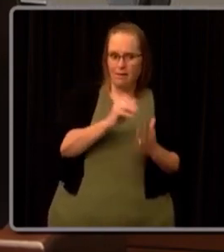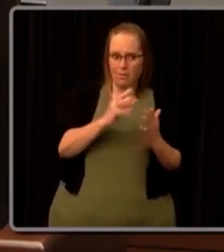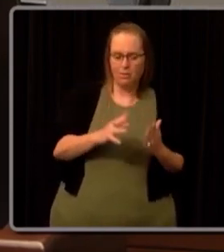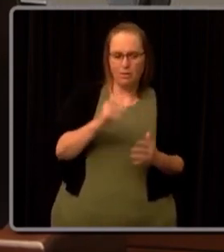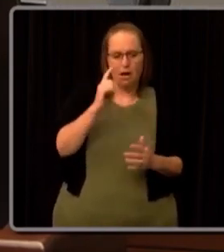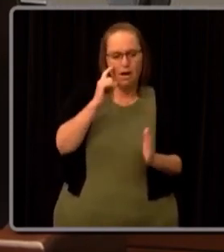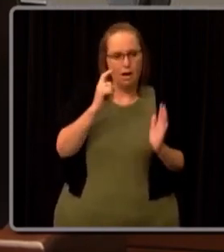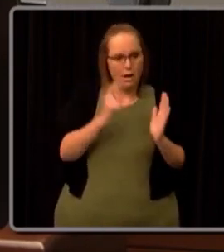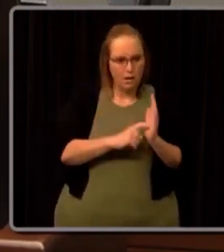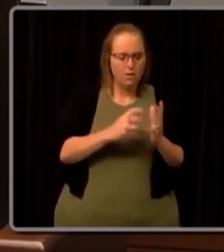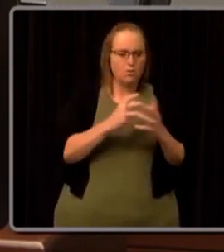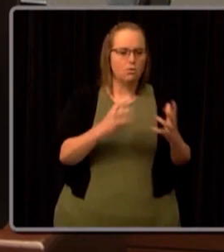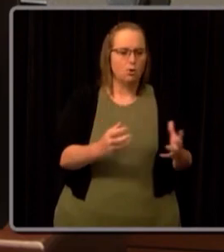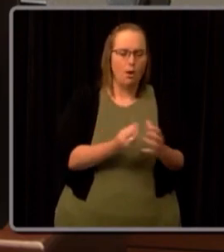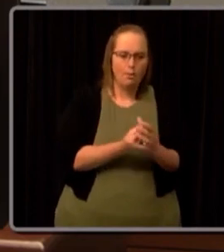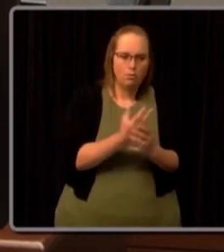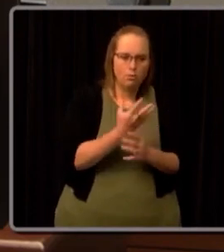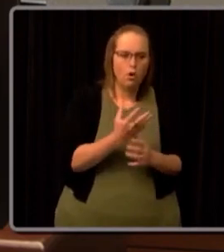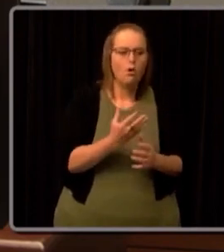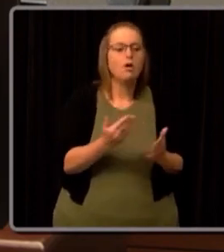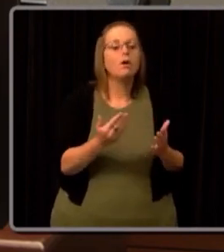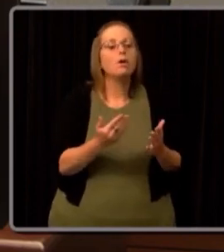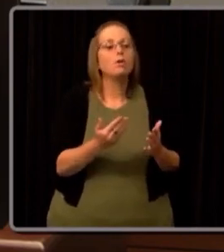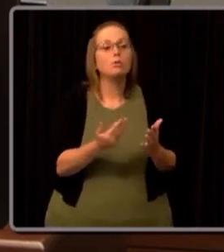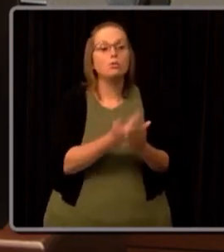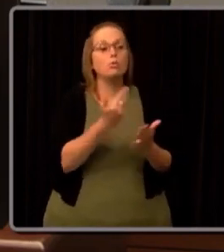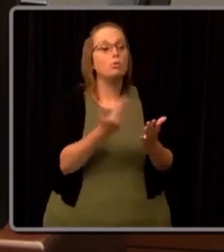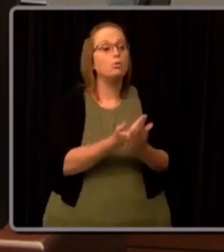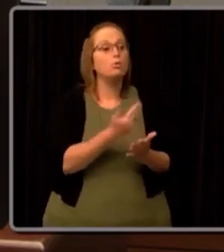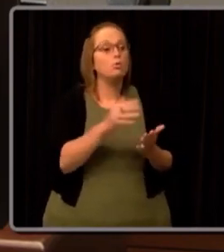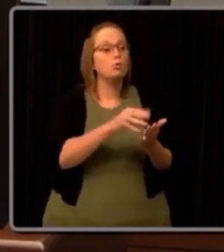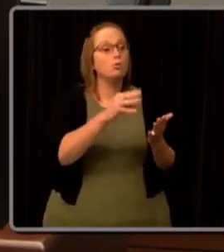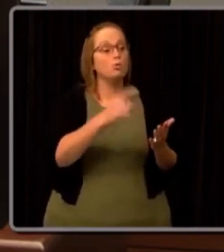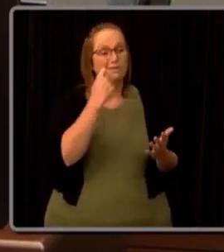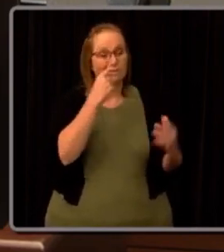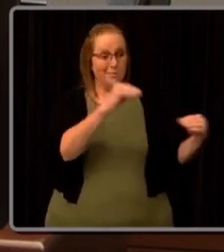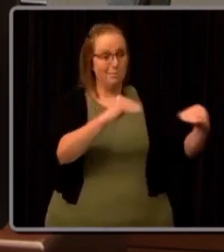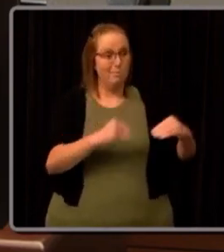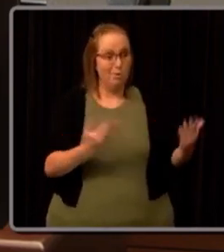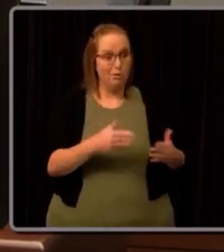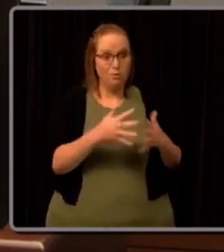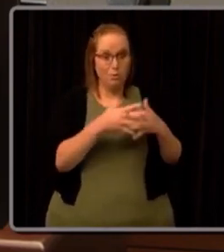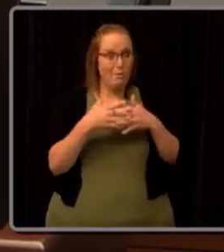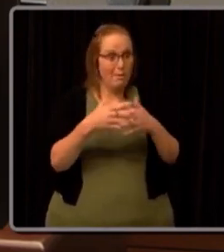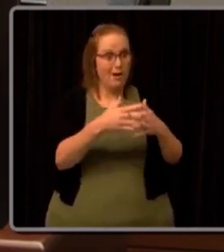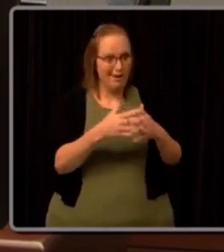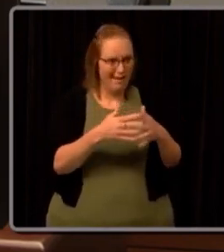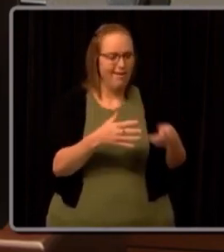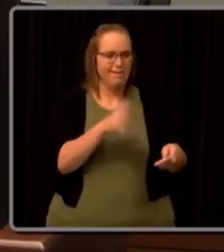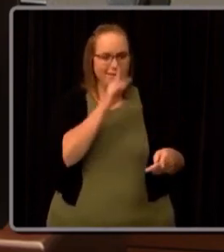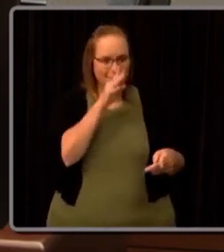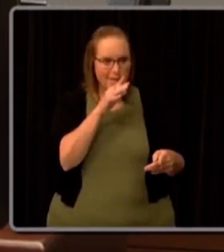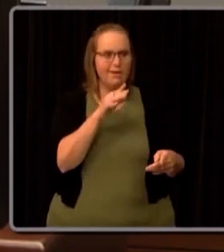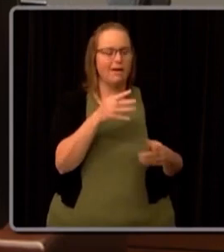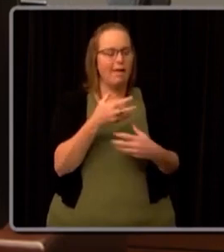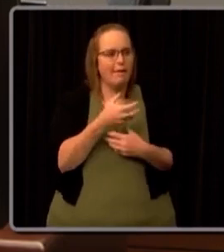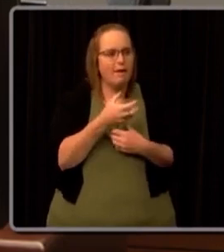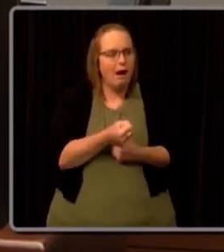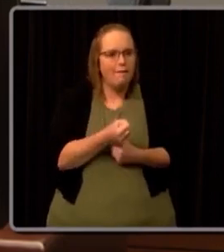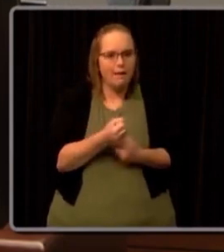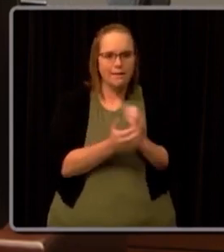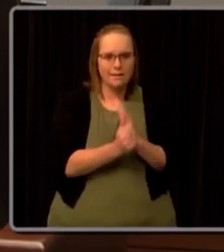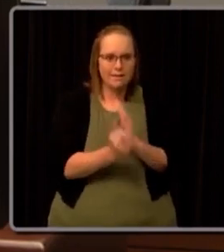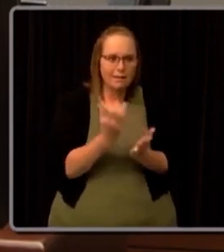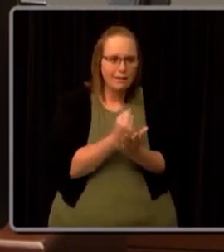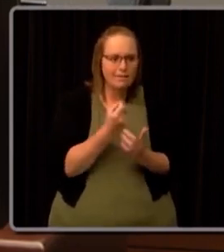growth in students that are new to the country, that barely speak the language. And just the confidence and skills that they gain through this